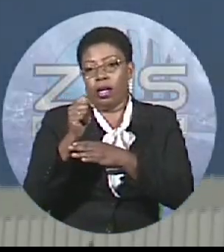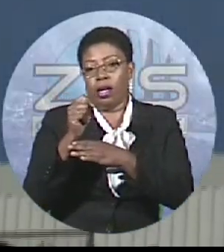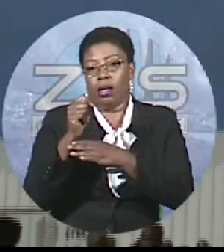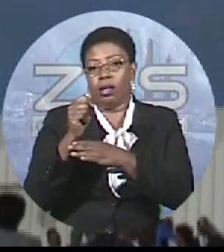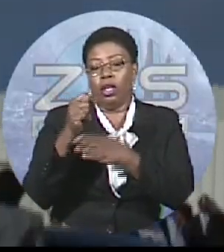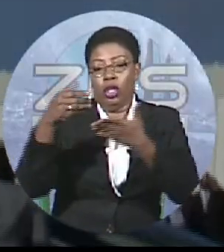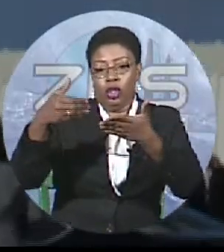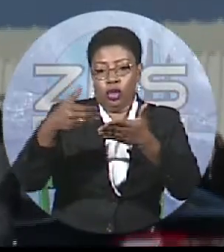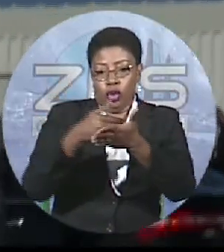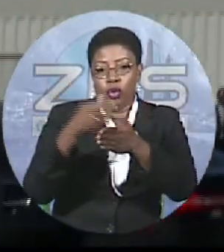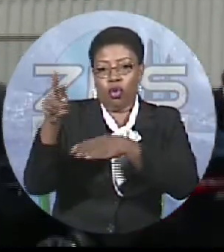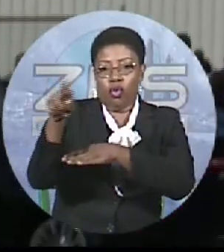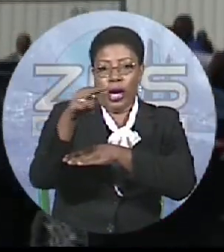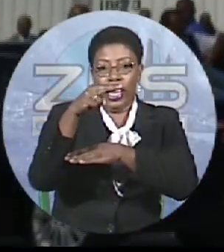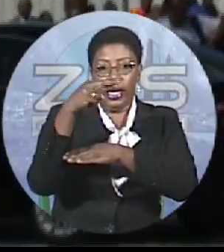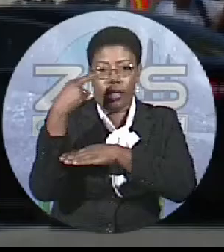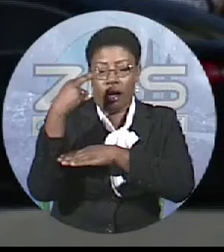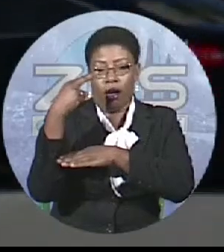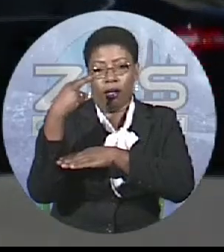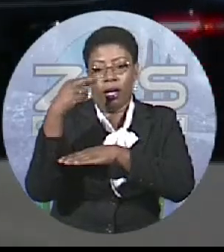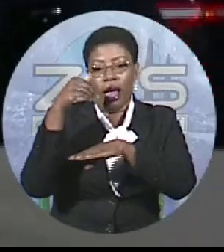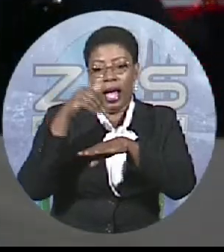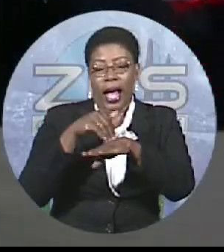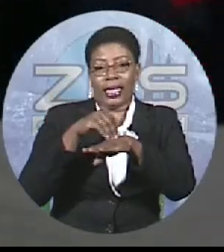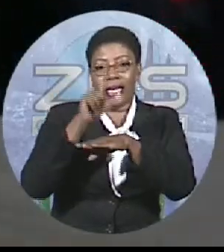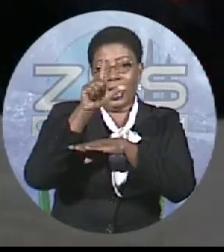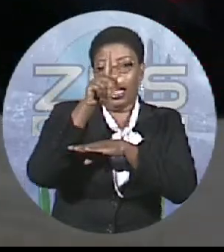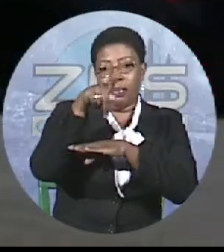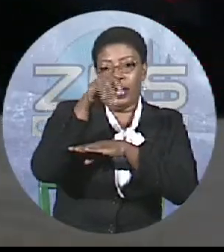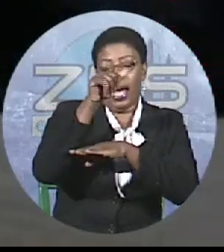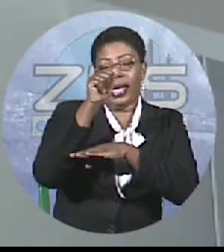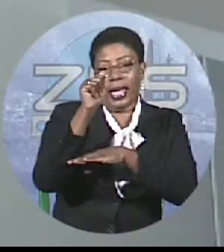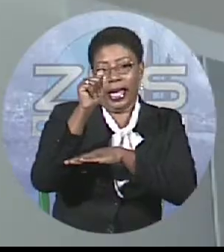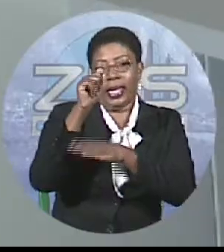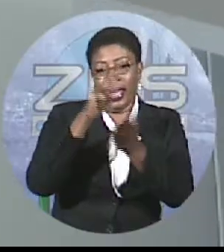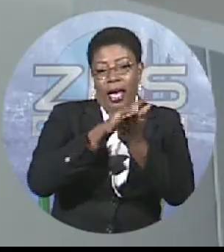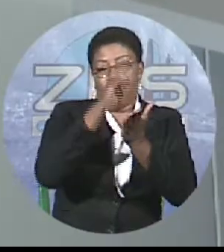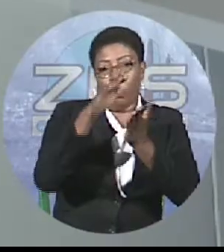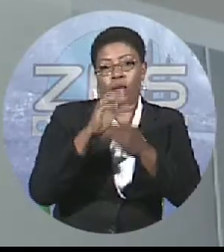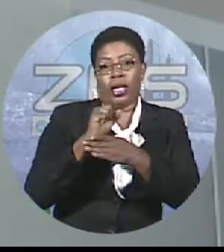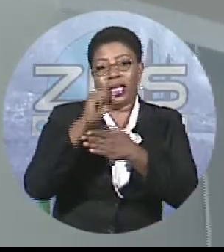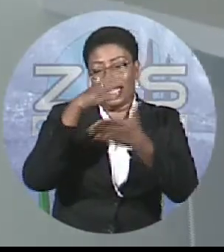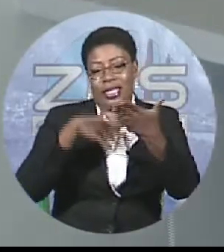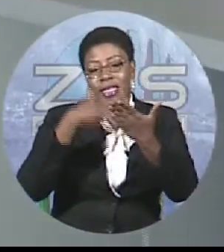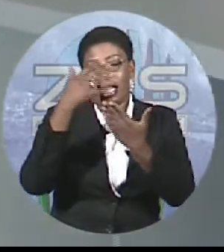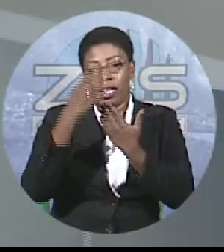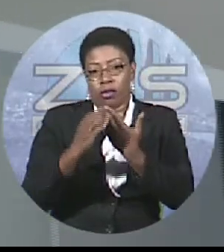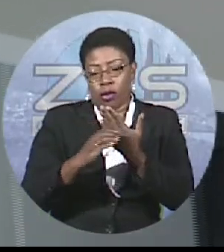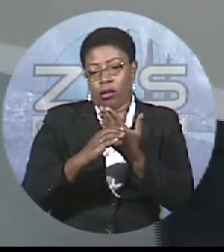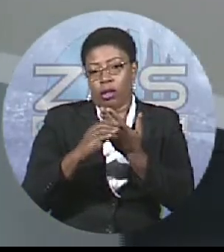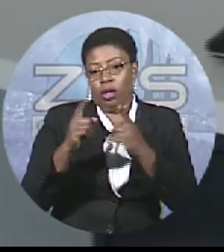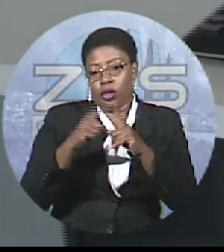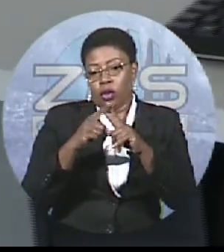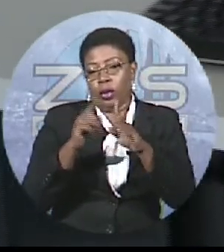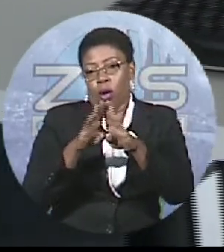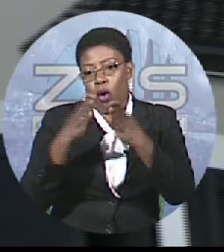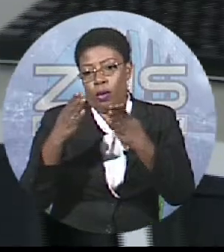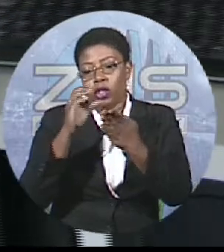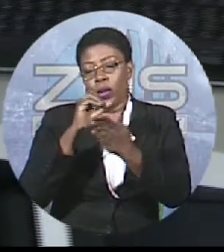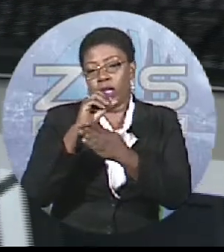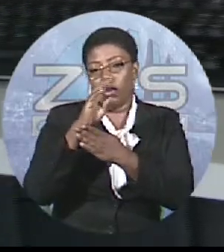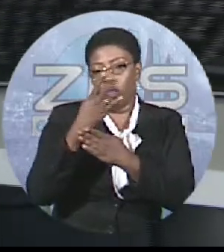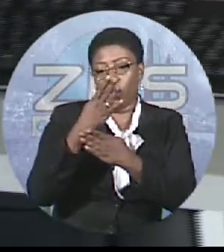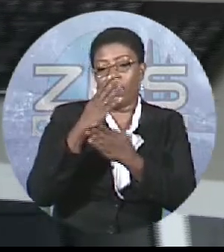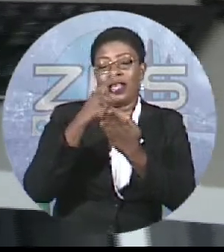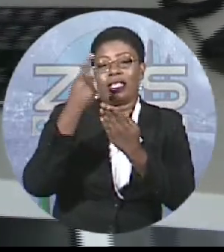new Doppler radar, now being installed at the Lynden Pinling International Airport, is scheduled to be commissioned on the 24th of this